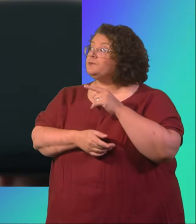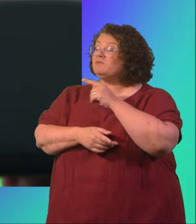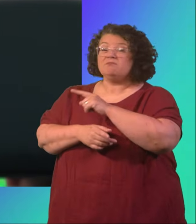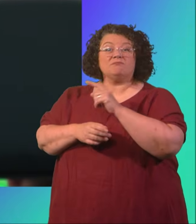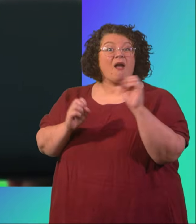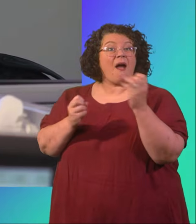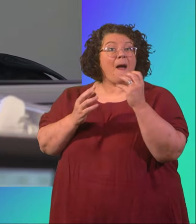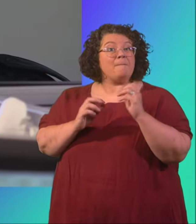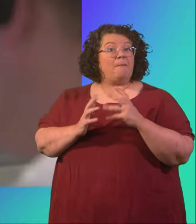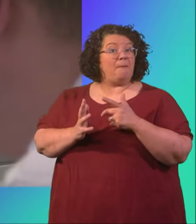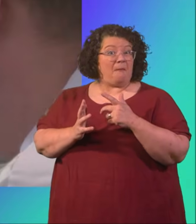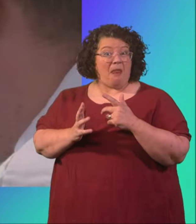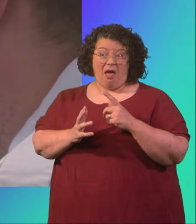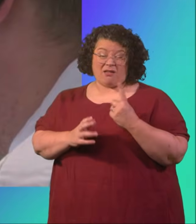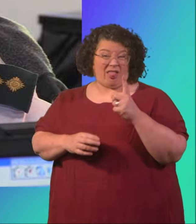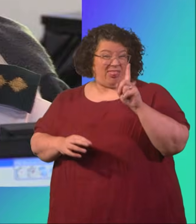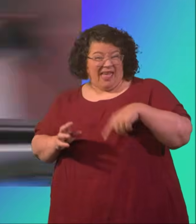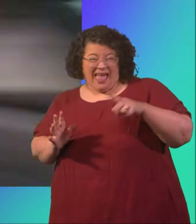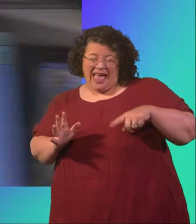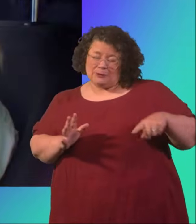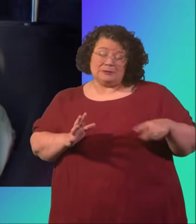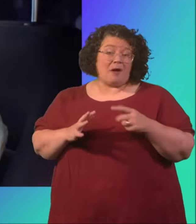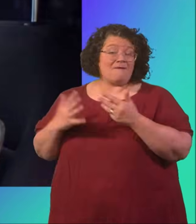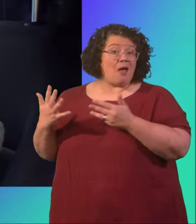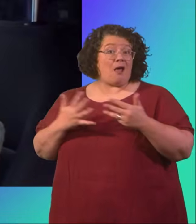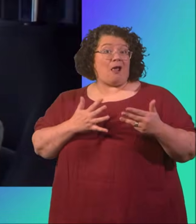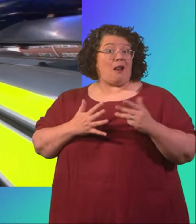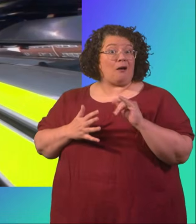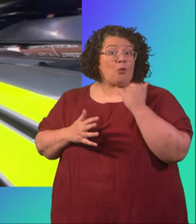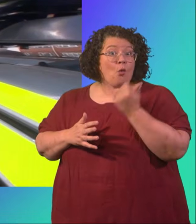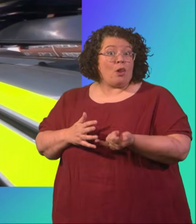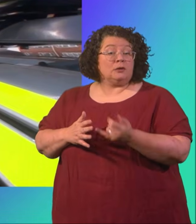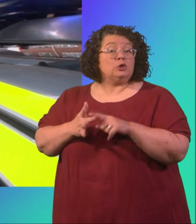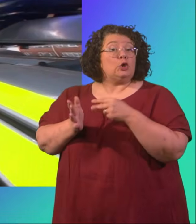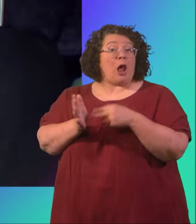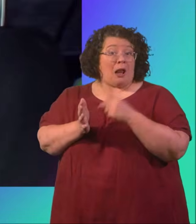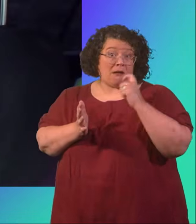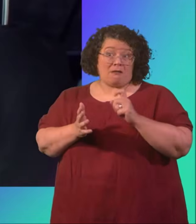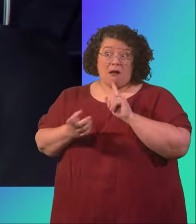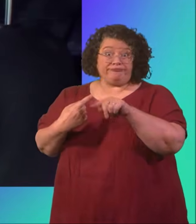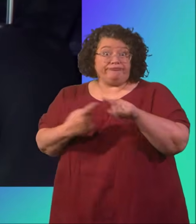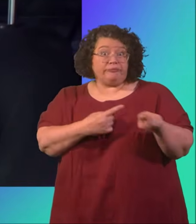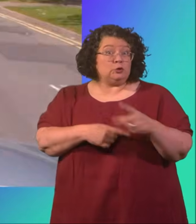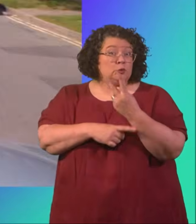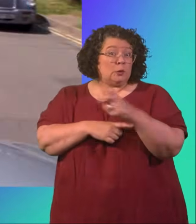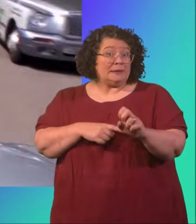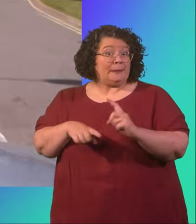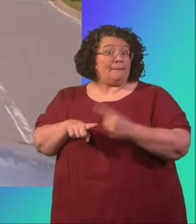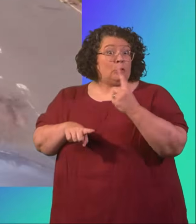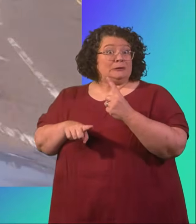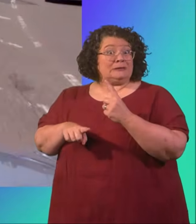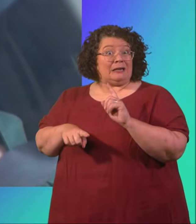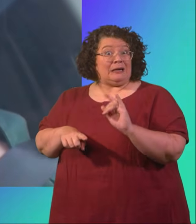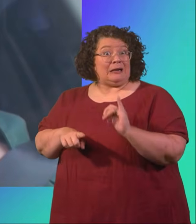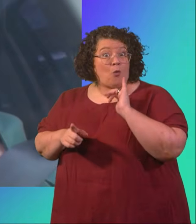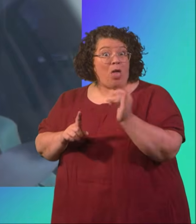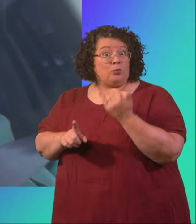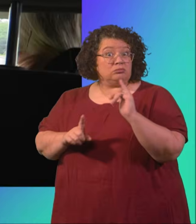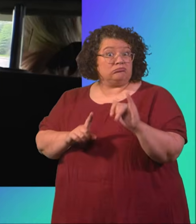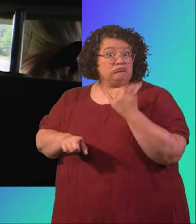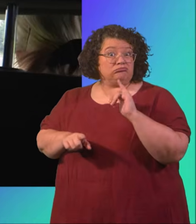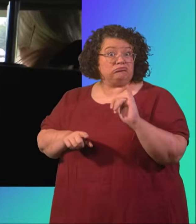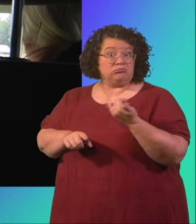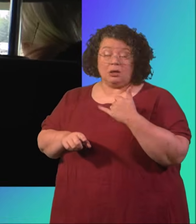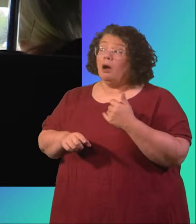takes thousands of 999 calls. Jan alone can get up to 20 emergency call-outs in a day. And we've just had another new case come